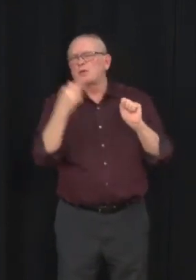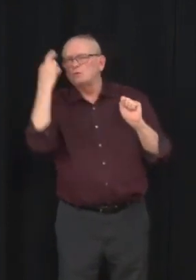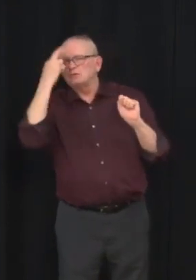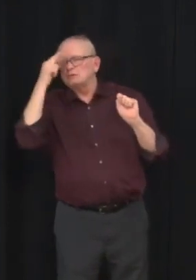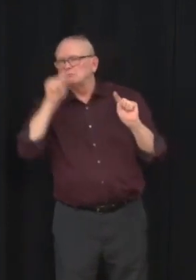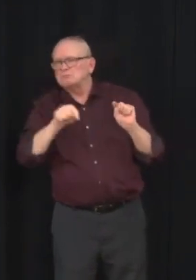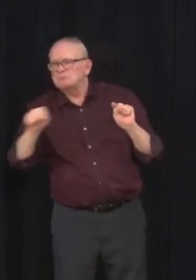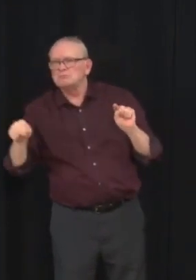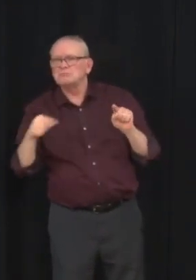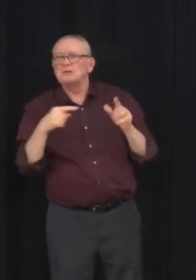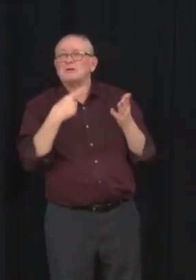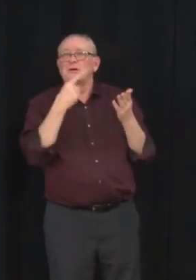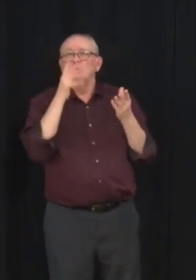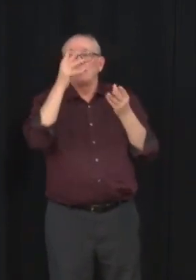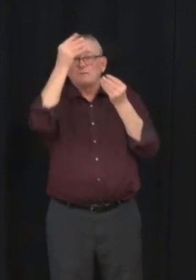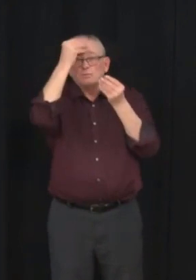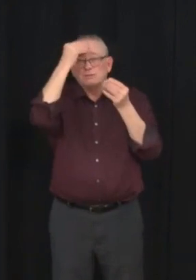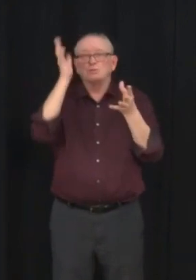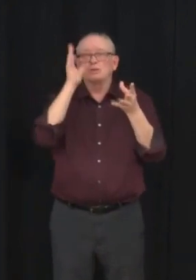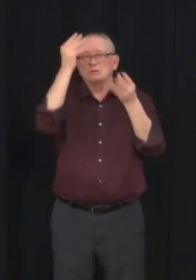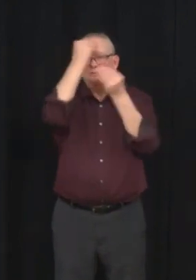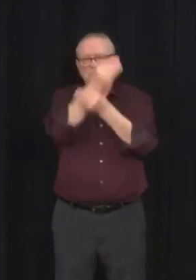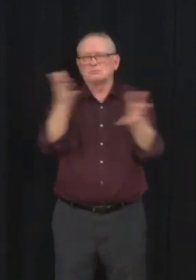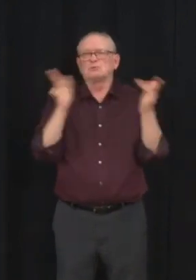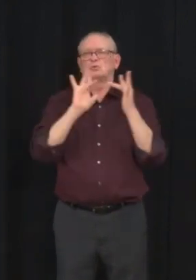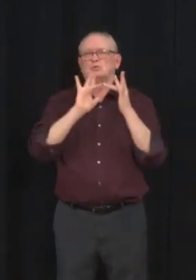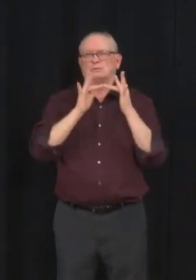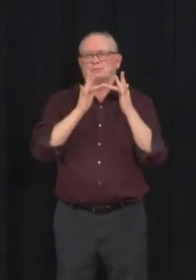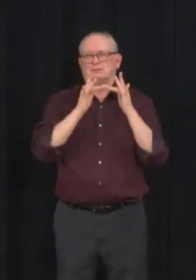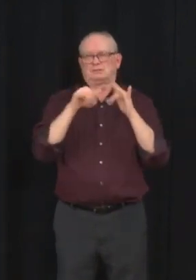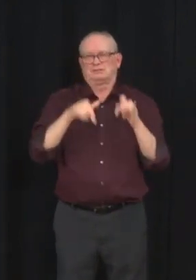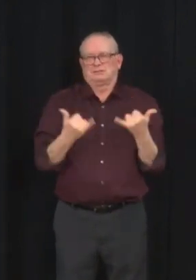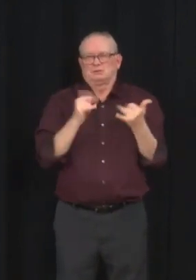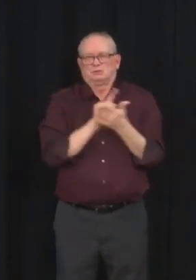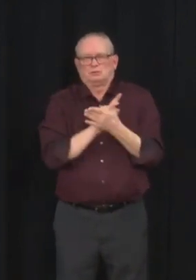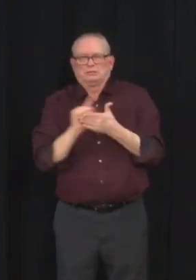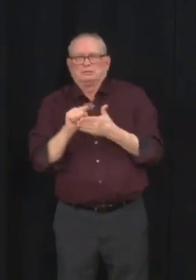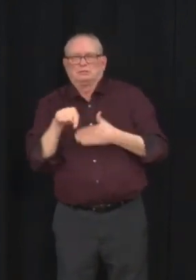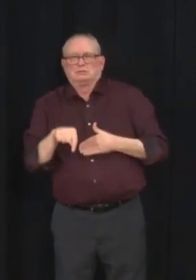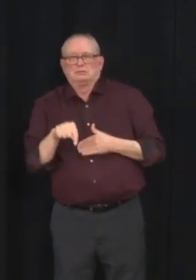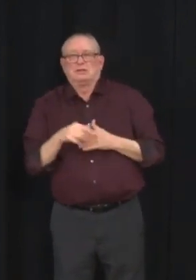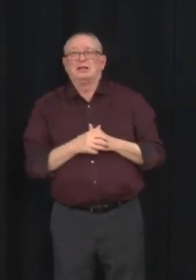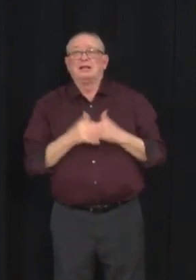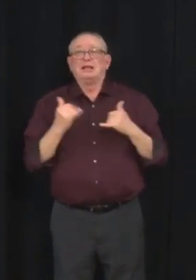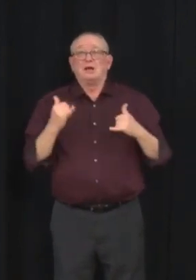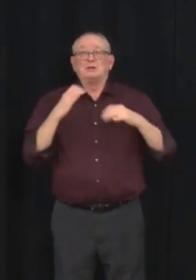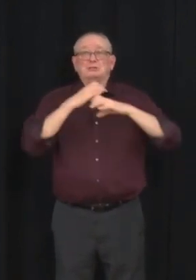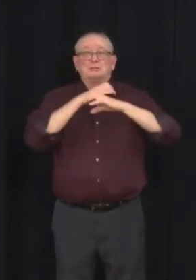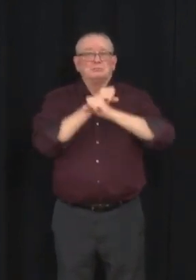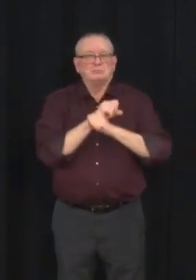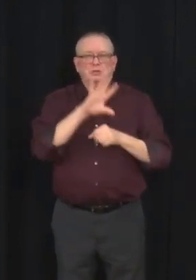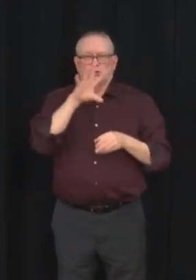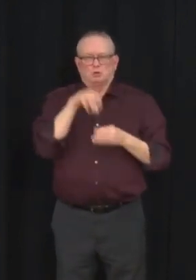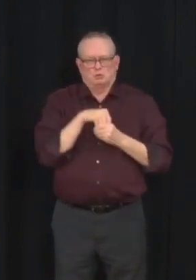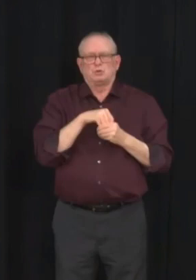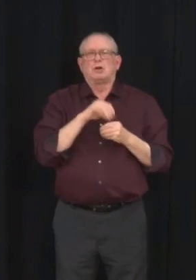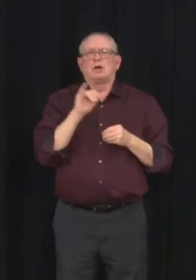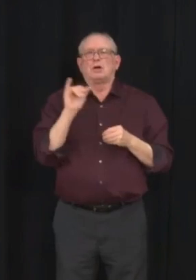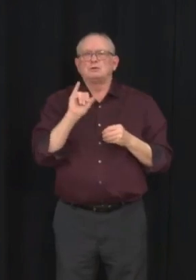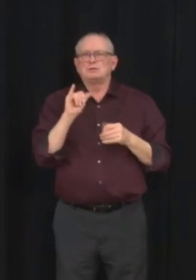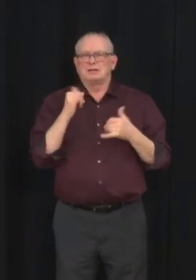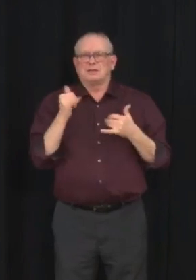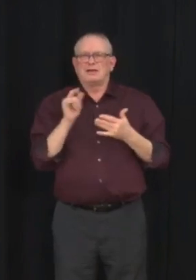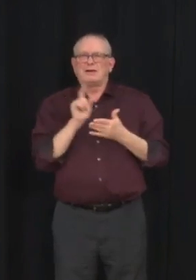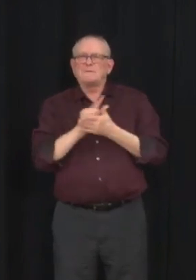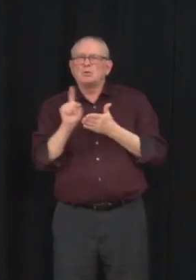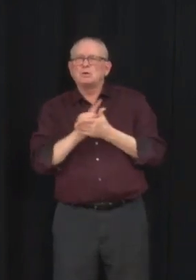this information on our website later this week, but for the time being, a summary is being included as a part of my weekday Twitter